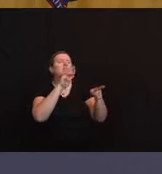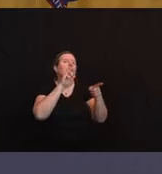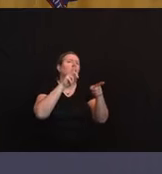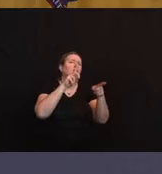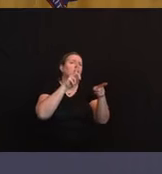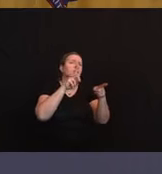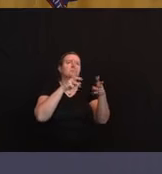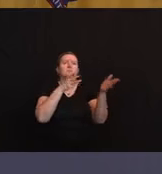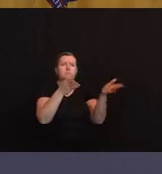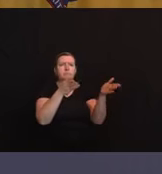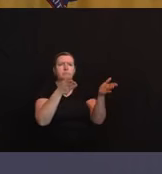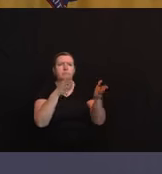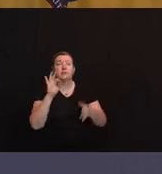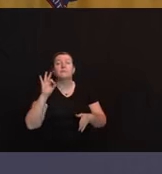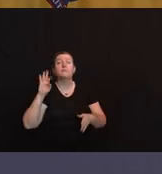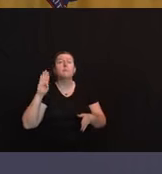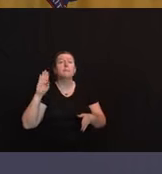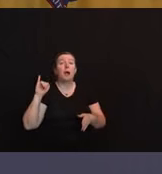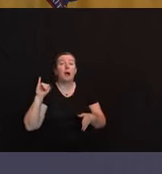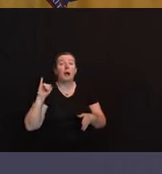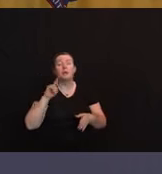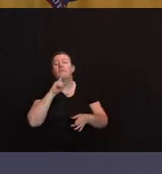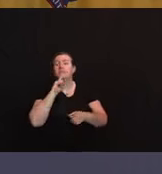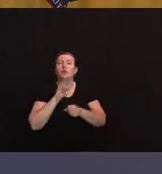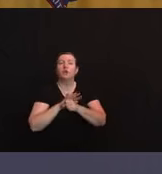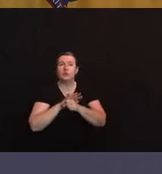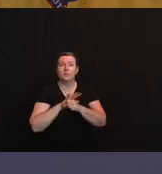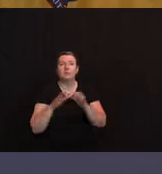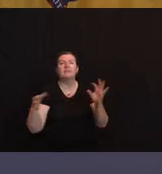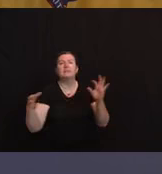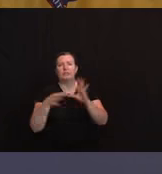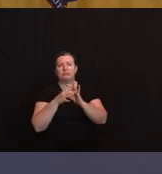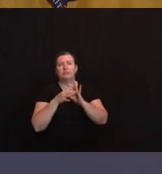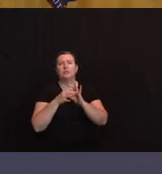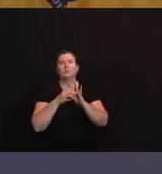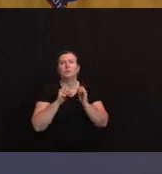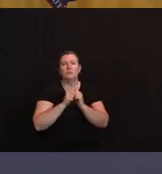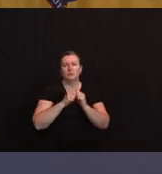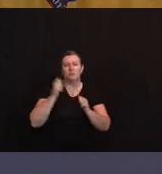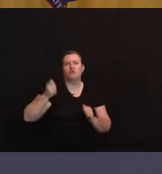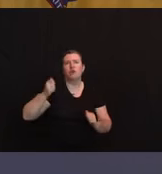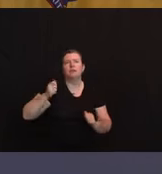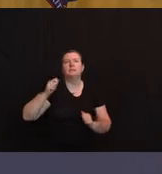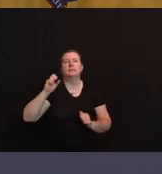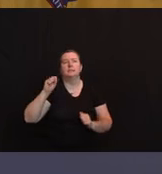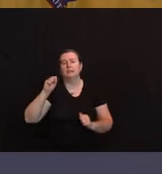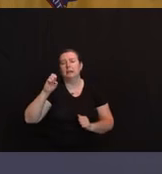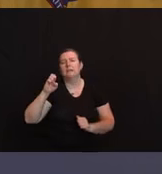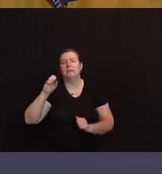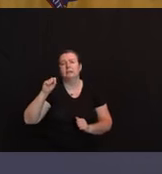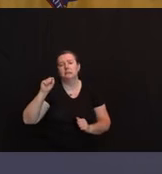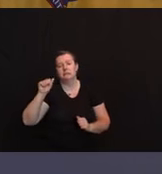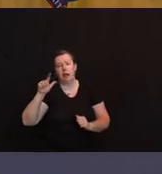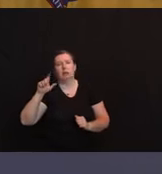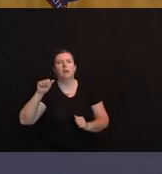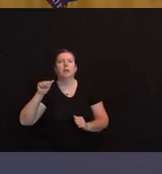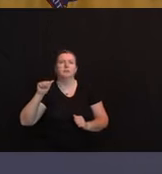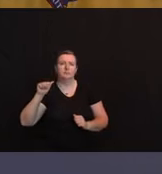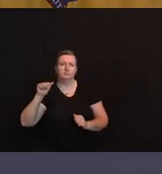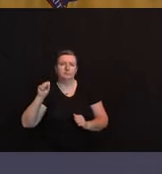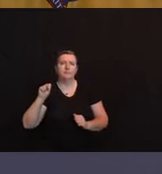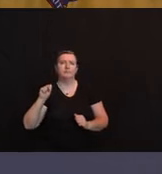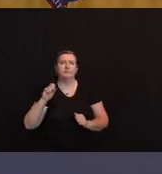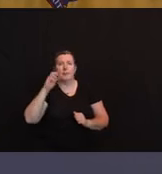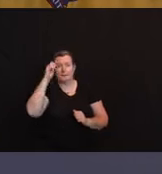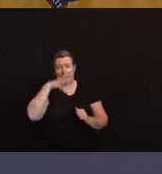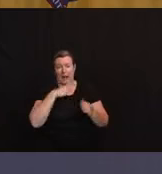the FBI has confirmed a link between the attack on the family of Judge Salas and a homicide in California of a men's rights attorney.